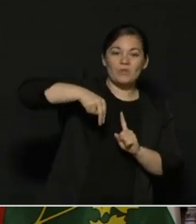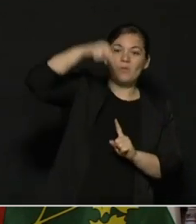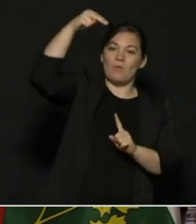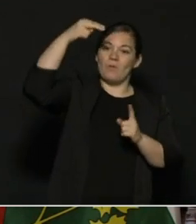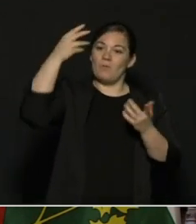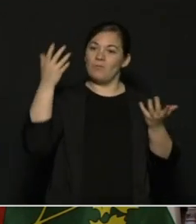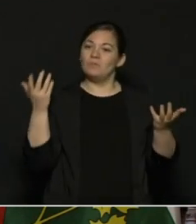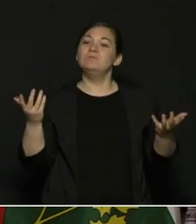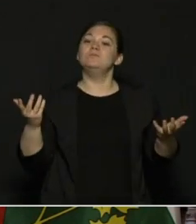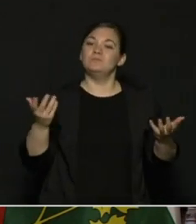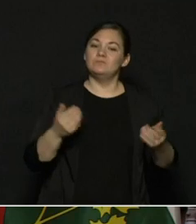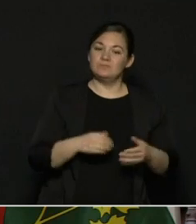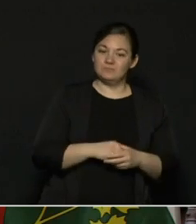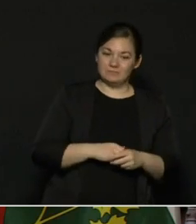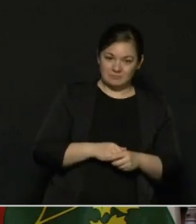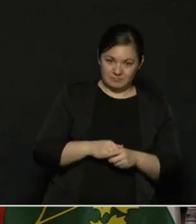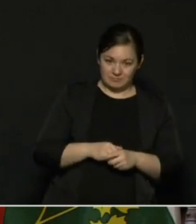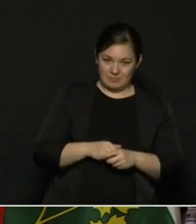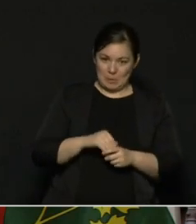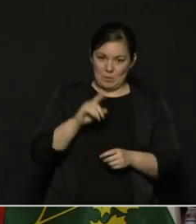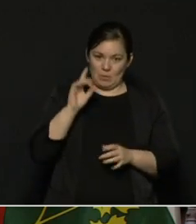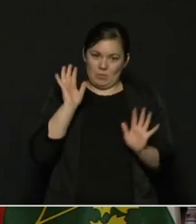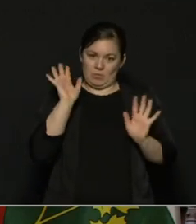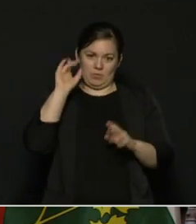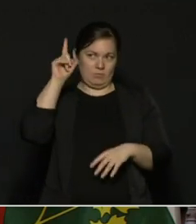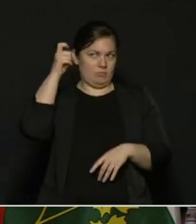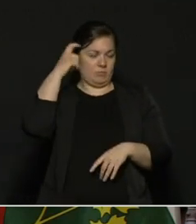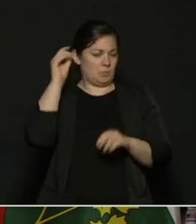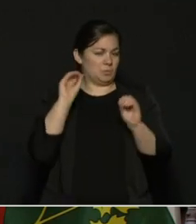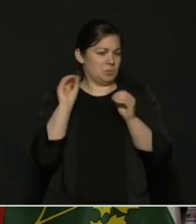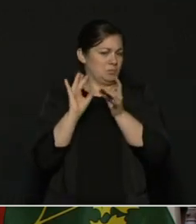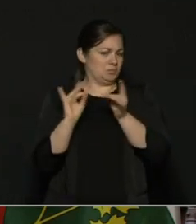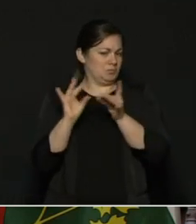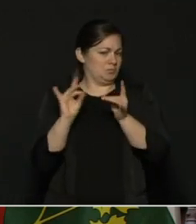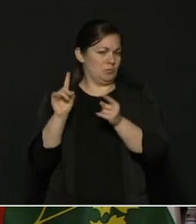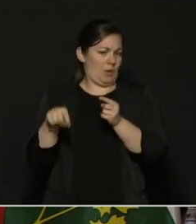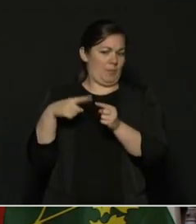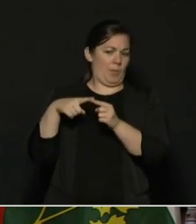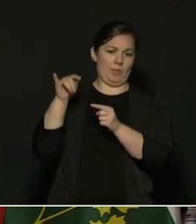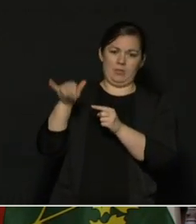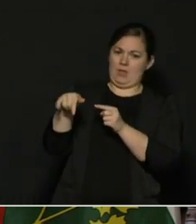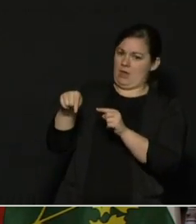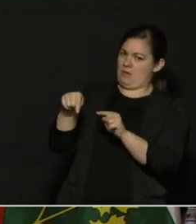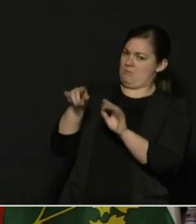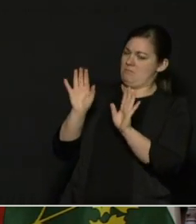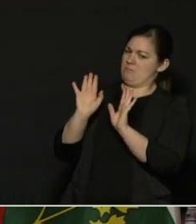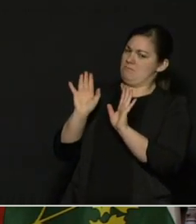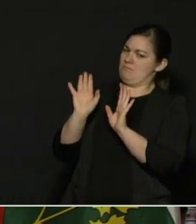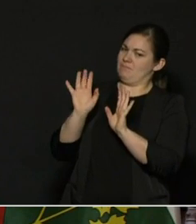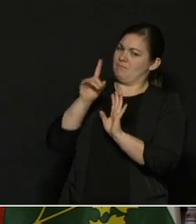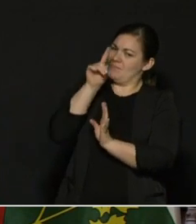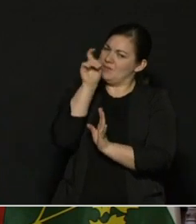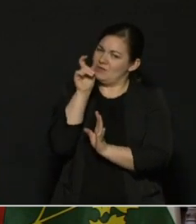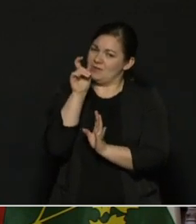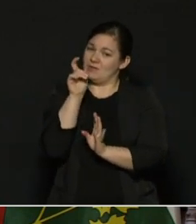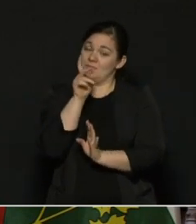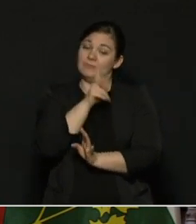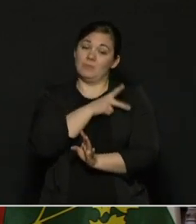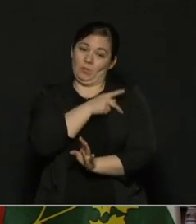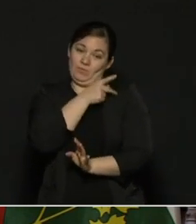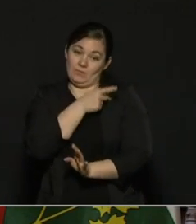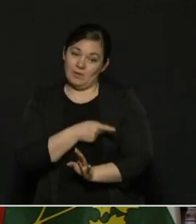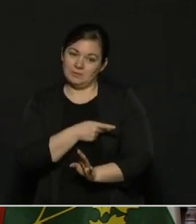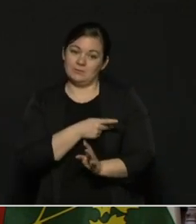It wasn't indefinite from the Premier today in that regard, because as you can imagine, this involves our provincial government as well as local governments and municipalities